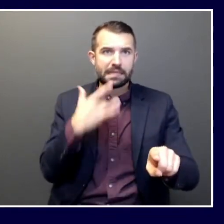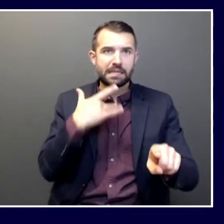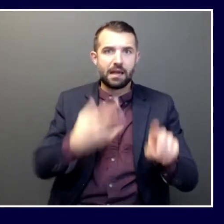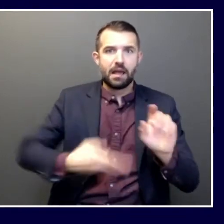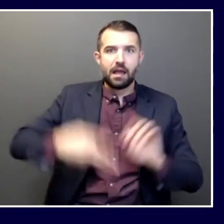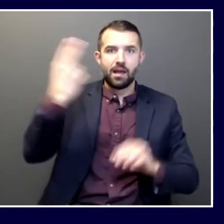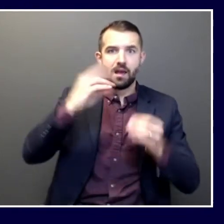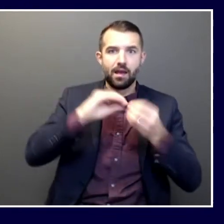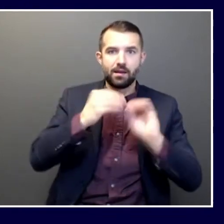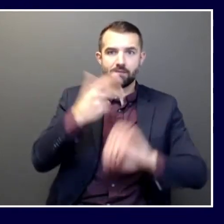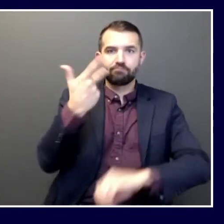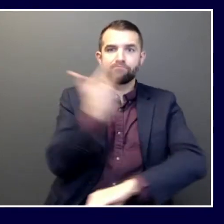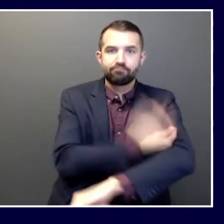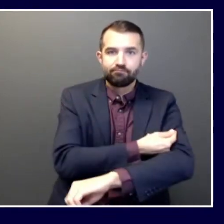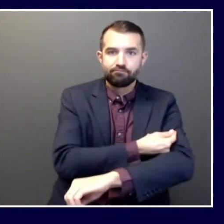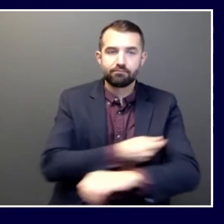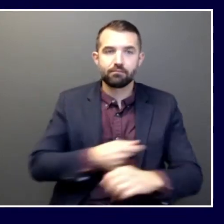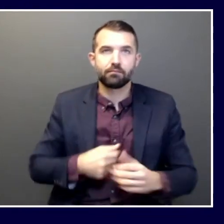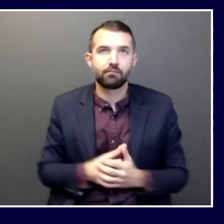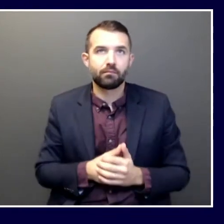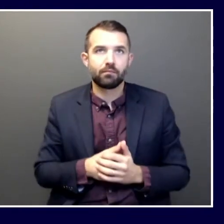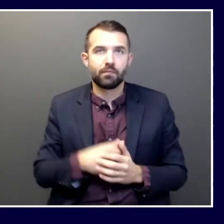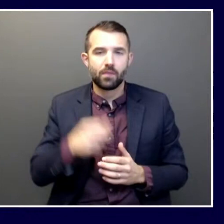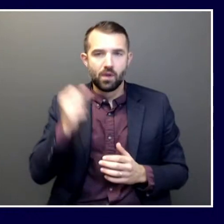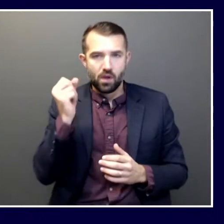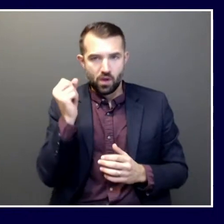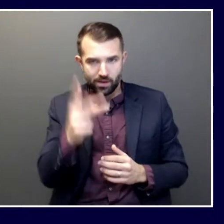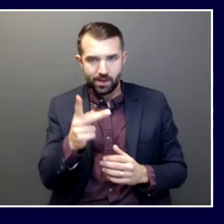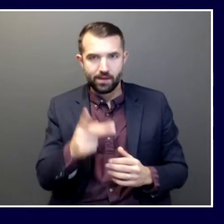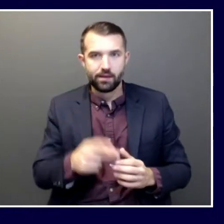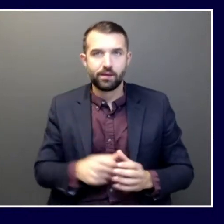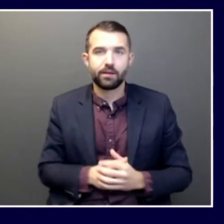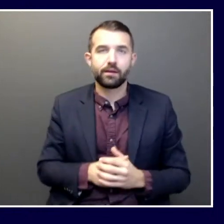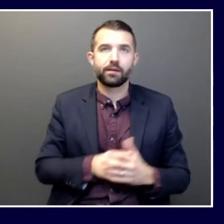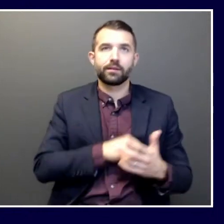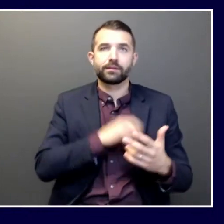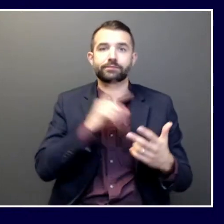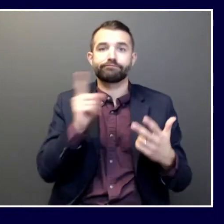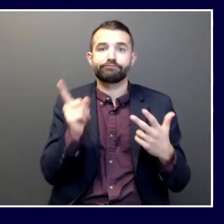Got it. And speaking of that, with